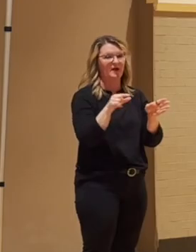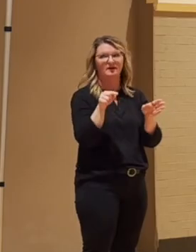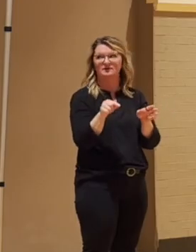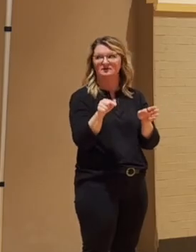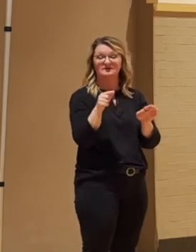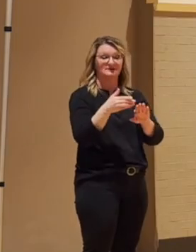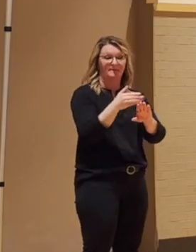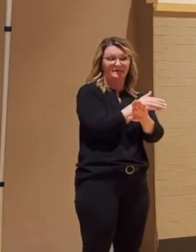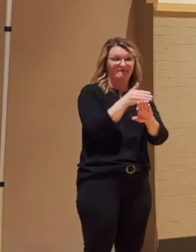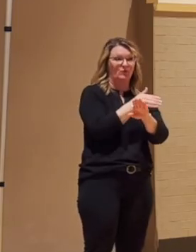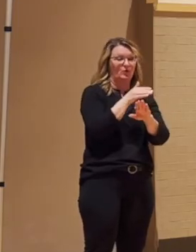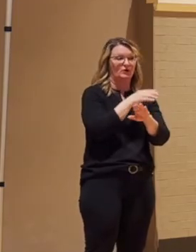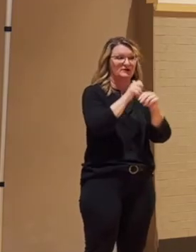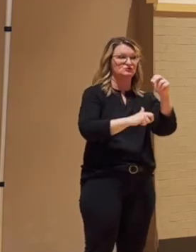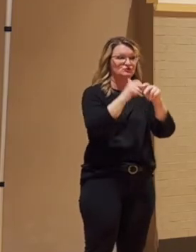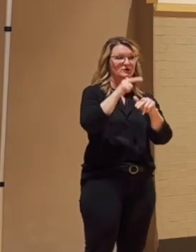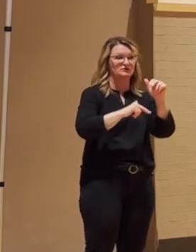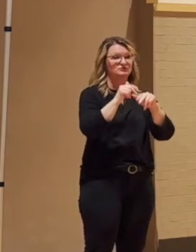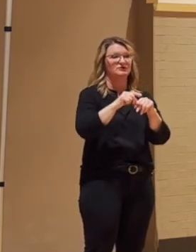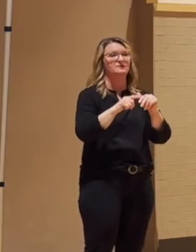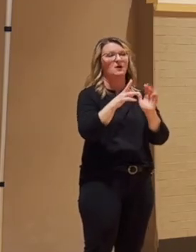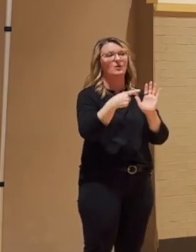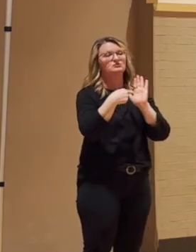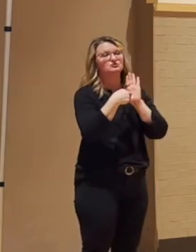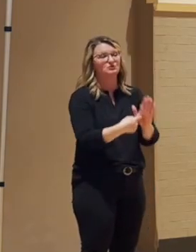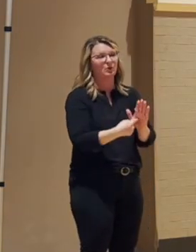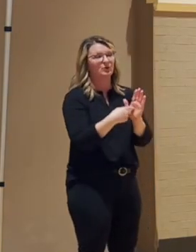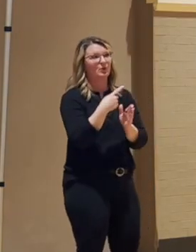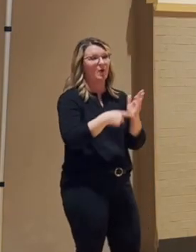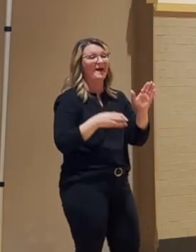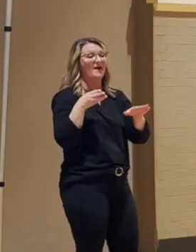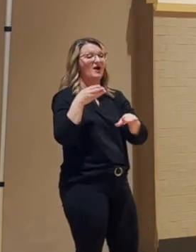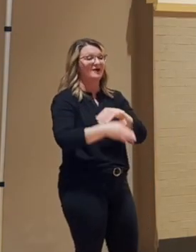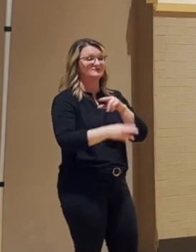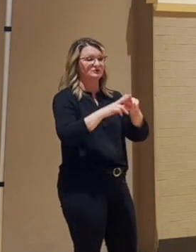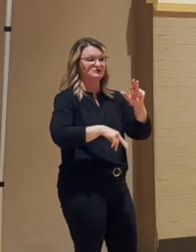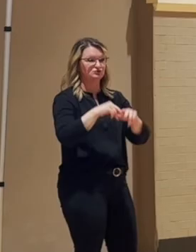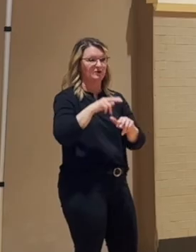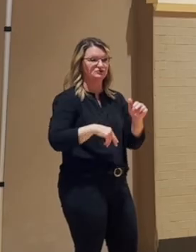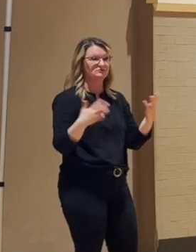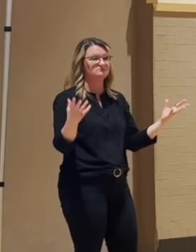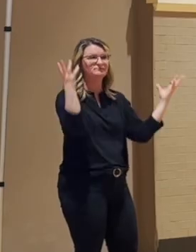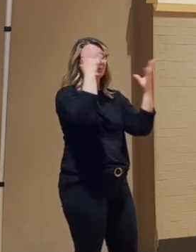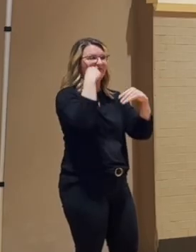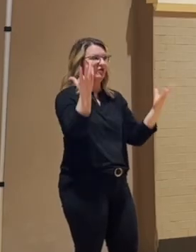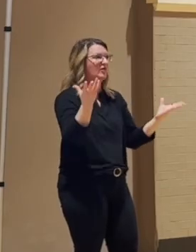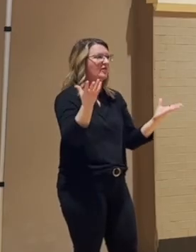This is before construction, but then I want to show you how after construction,